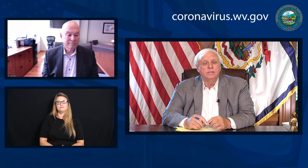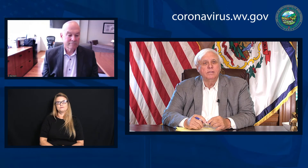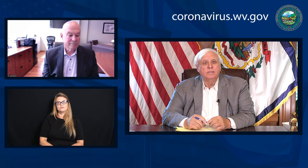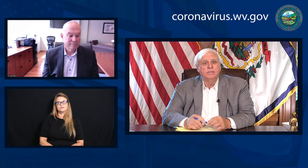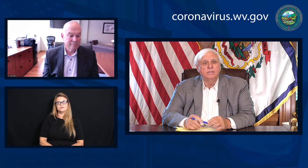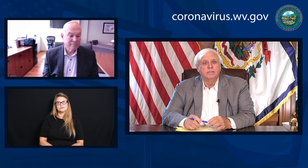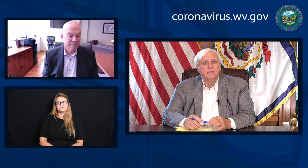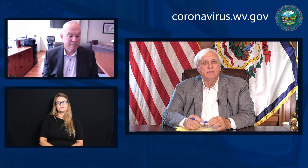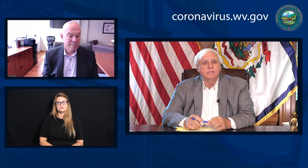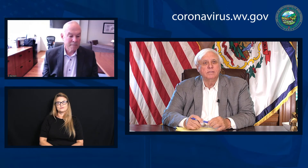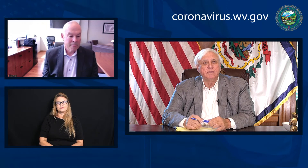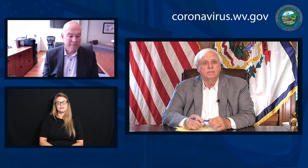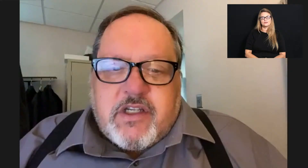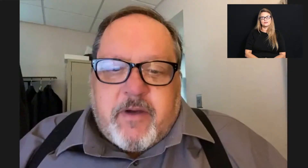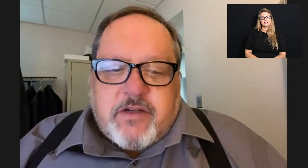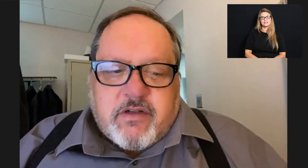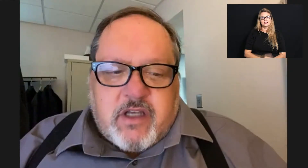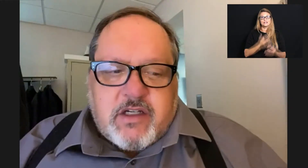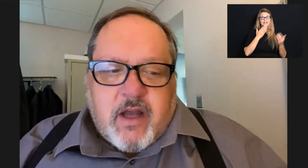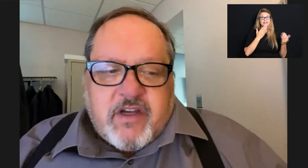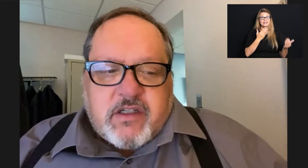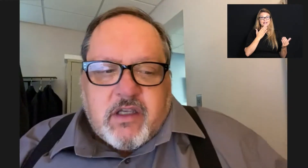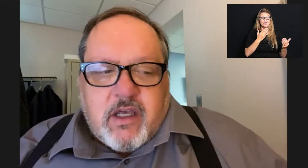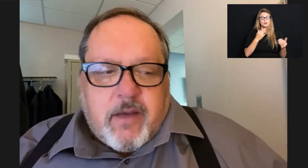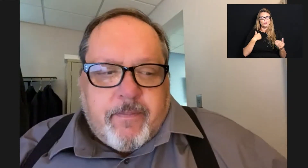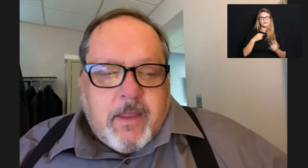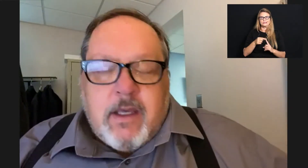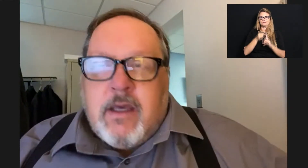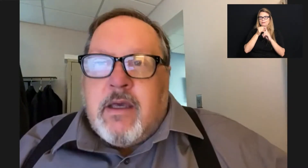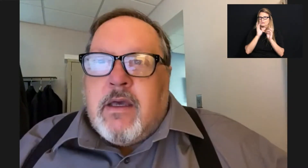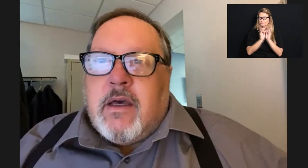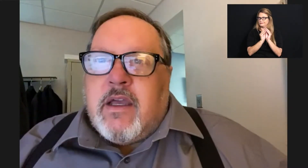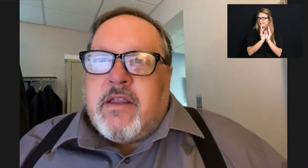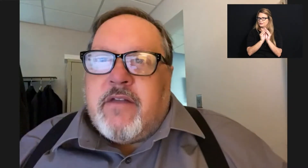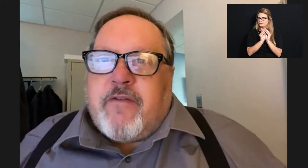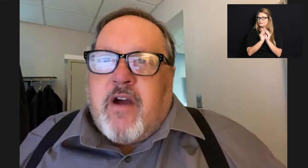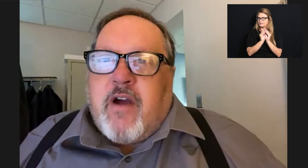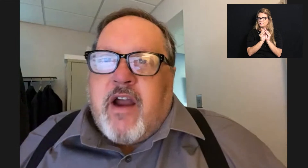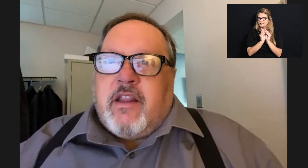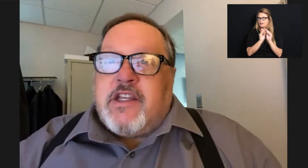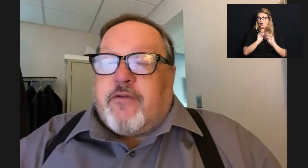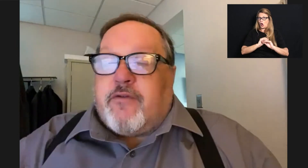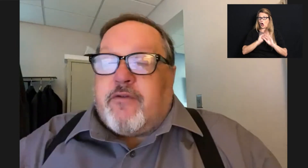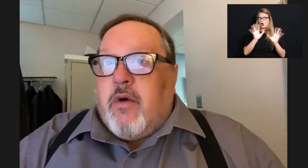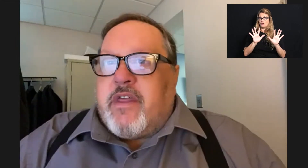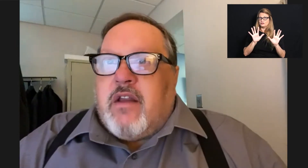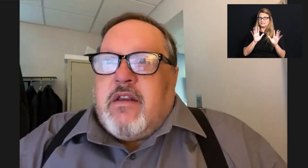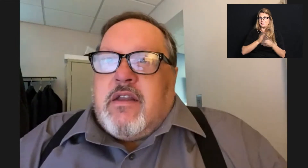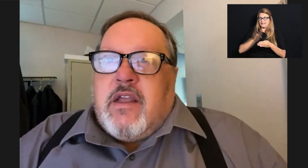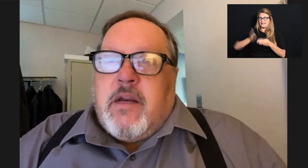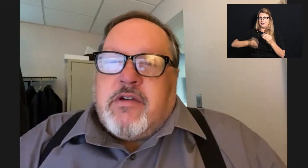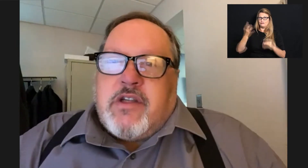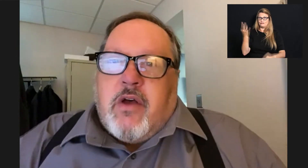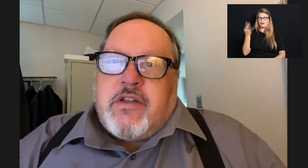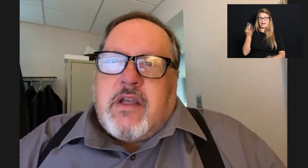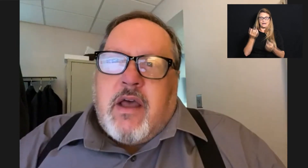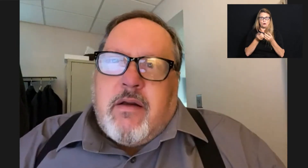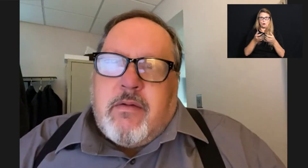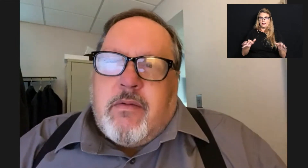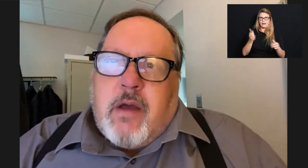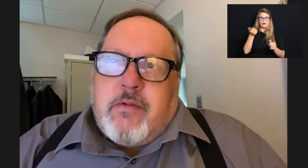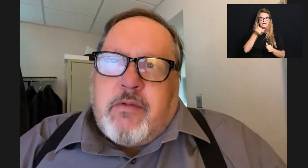Thank you very much, Governor. The recent special session obviously ended Friday, at least for now, without any